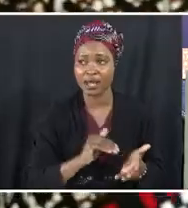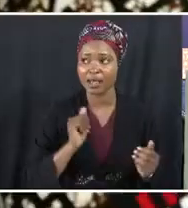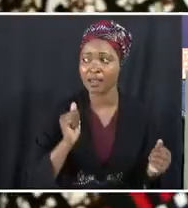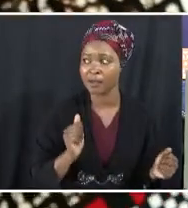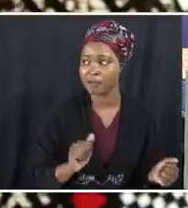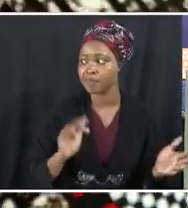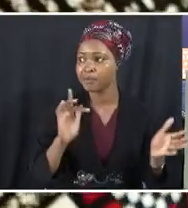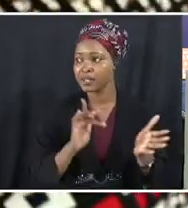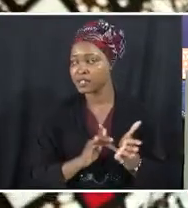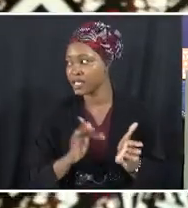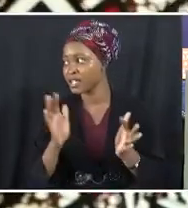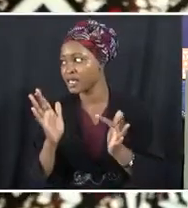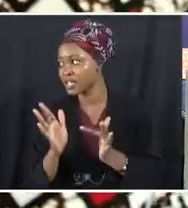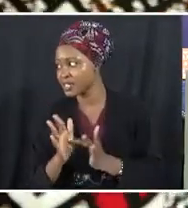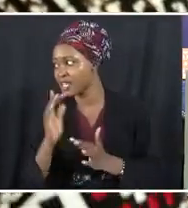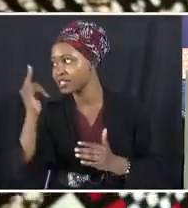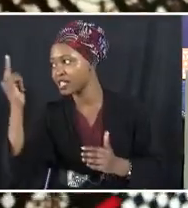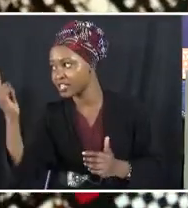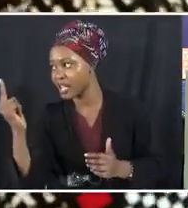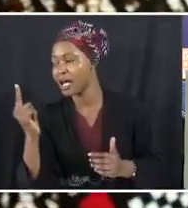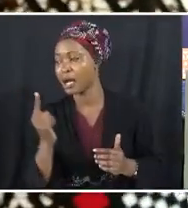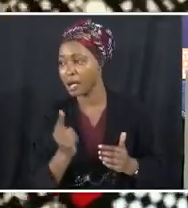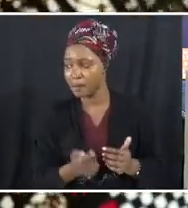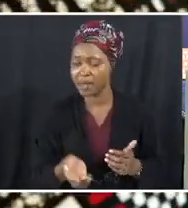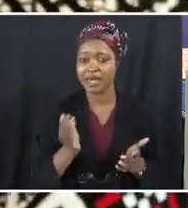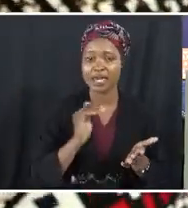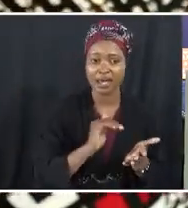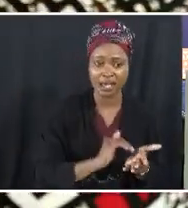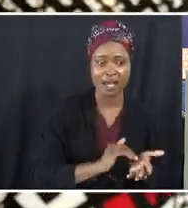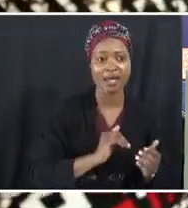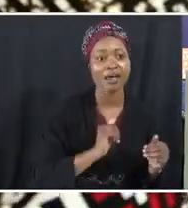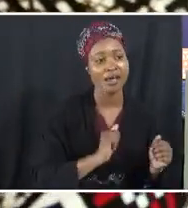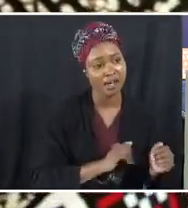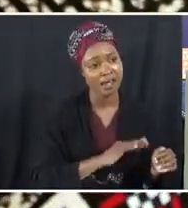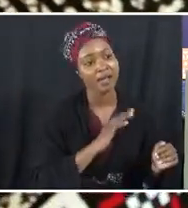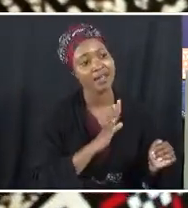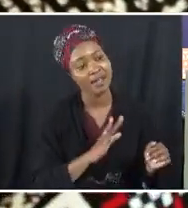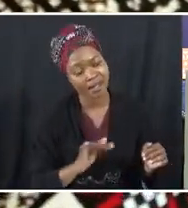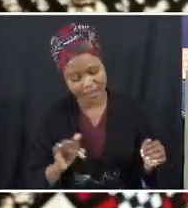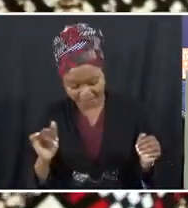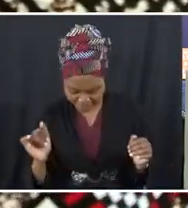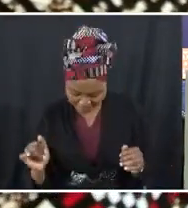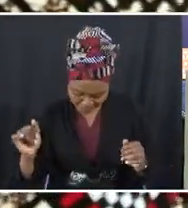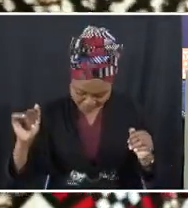coming again. Jesus is coming